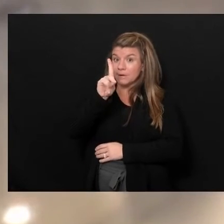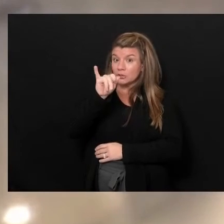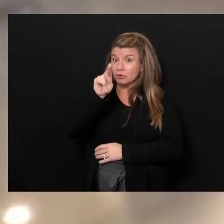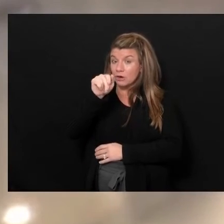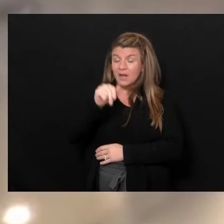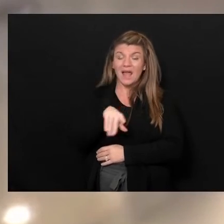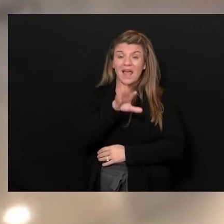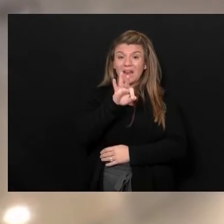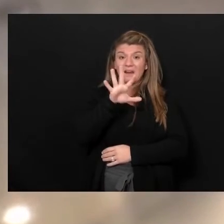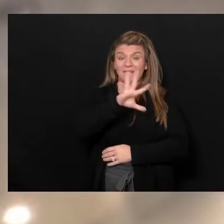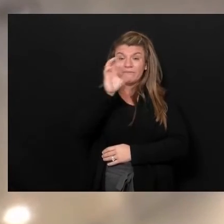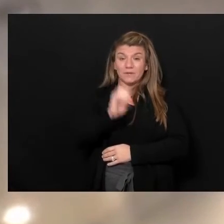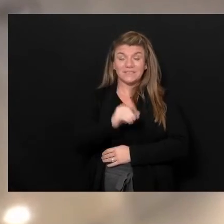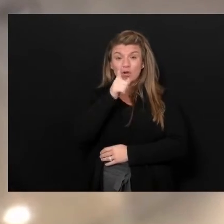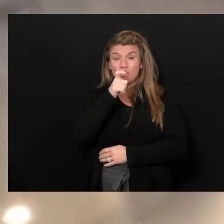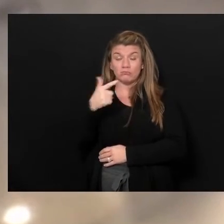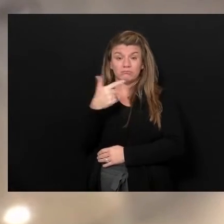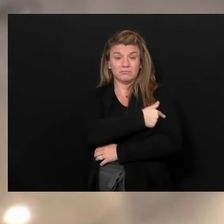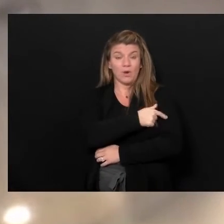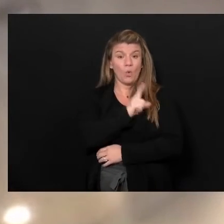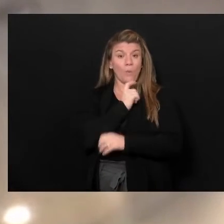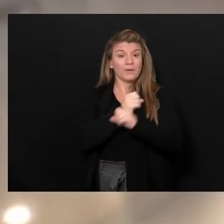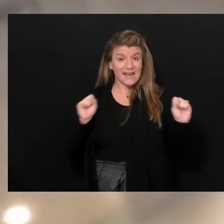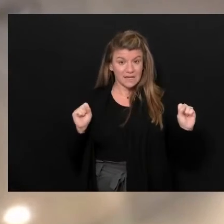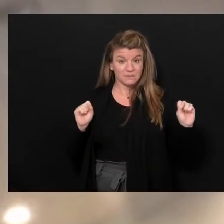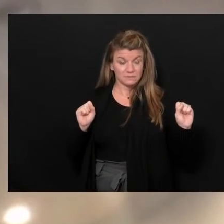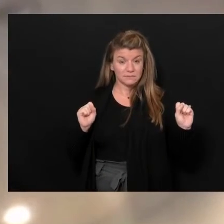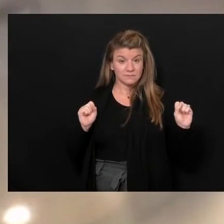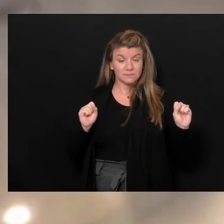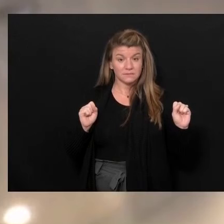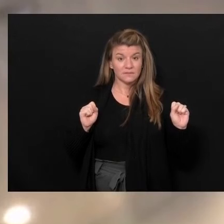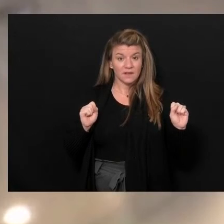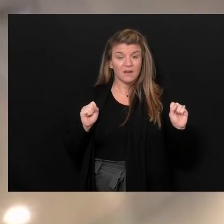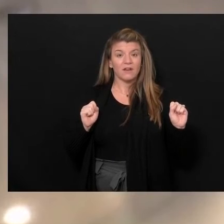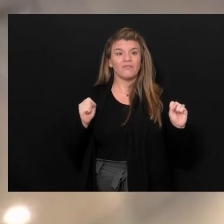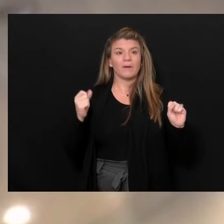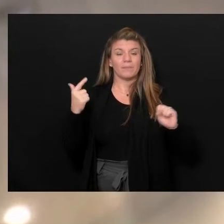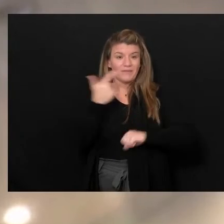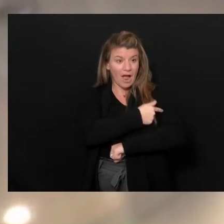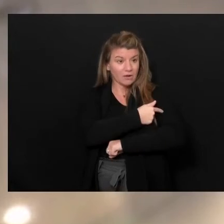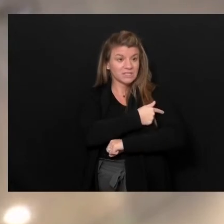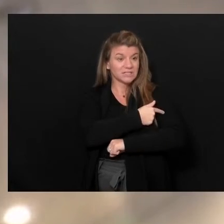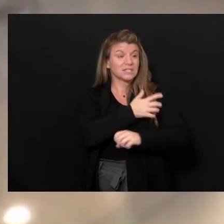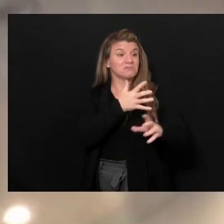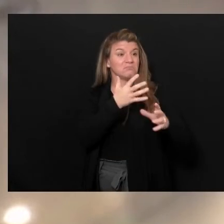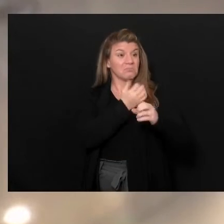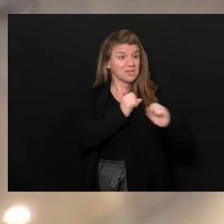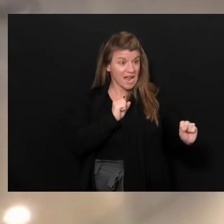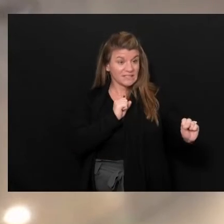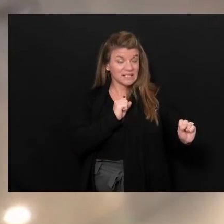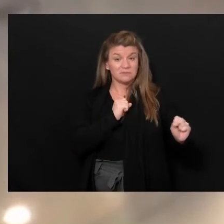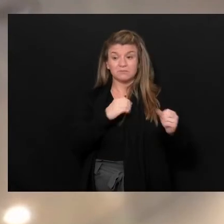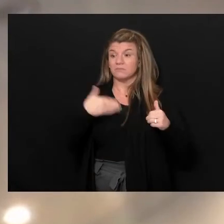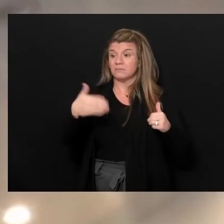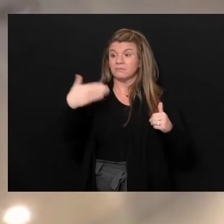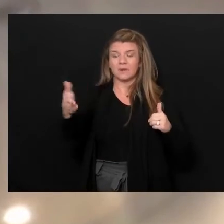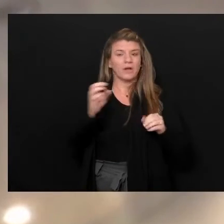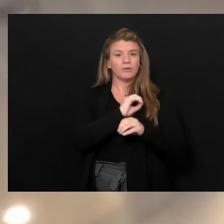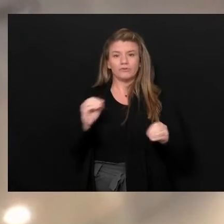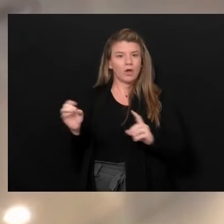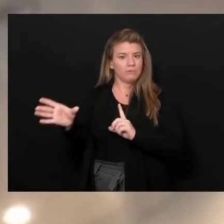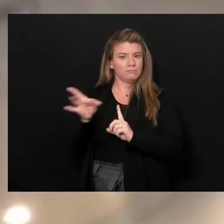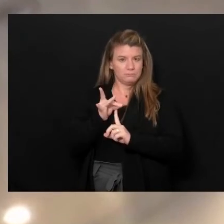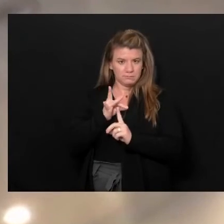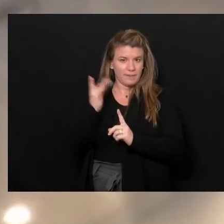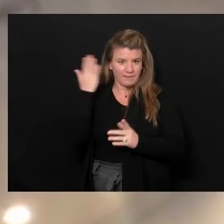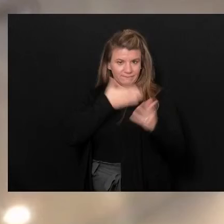95% of the people that got the virus were protected from getting infection And as we look, I'm sorry, let